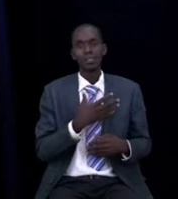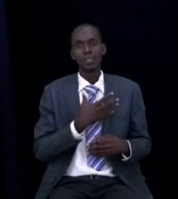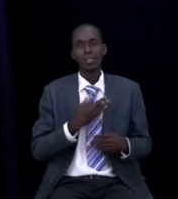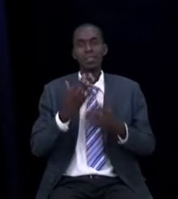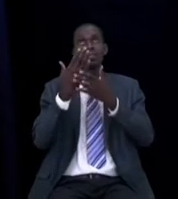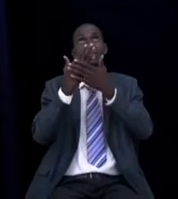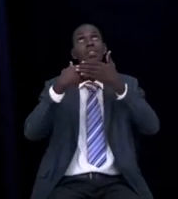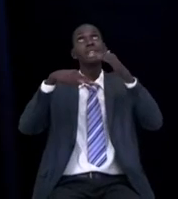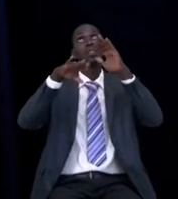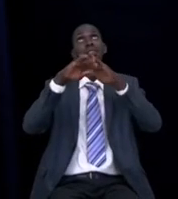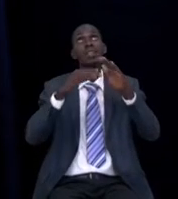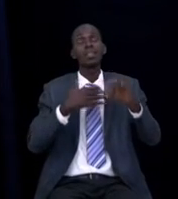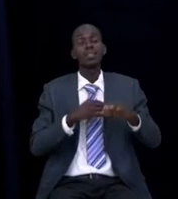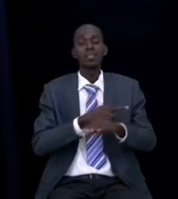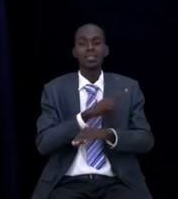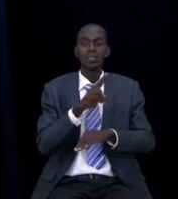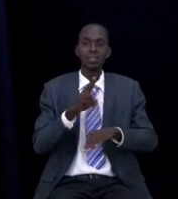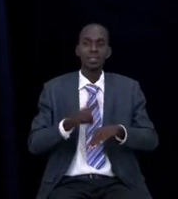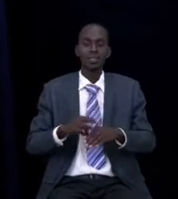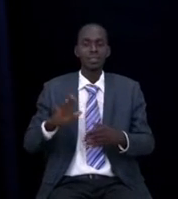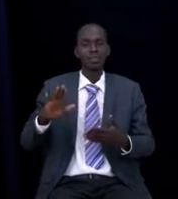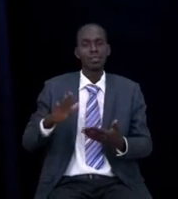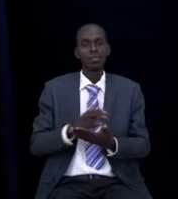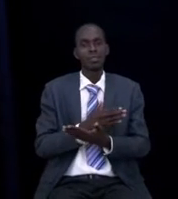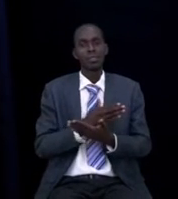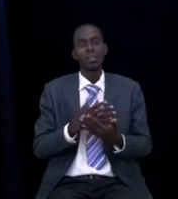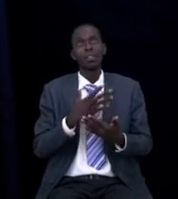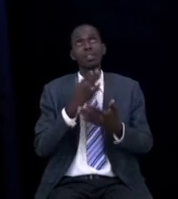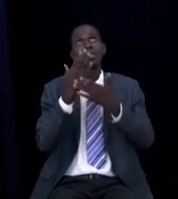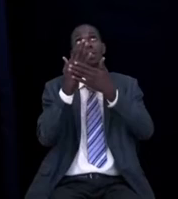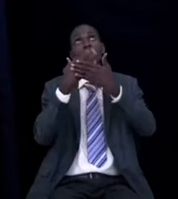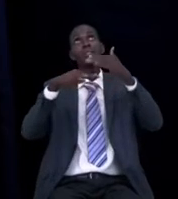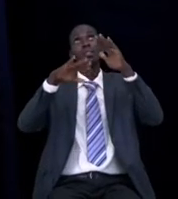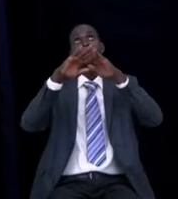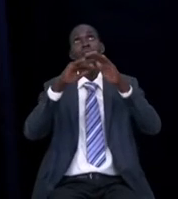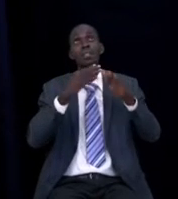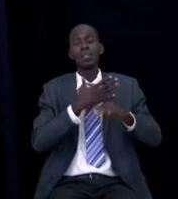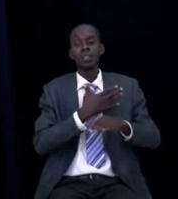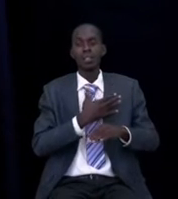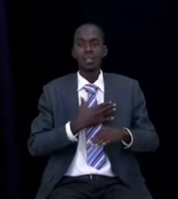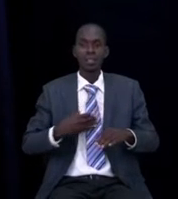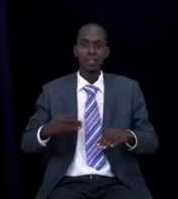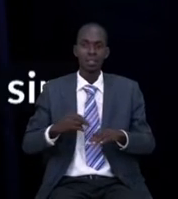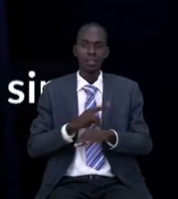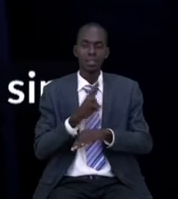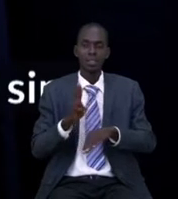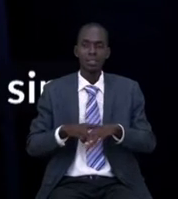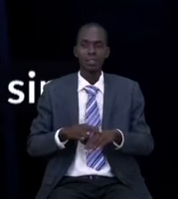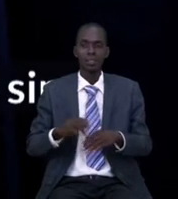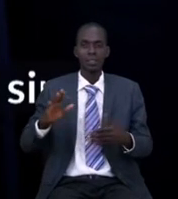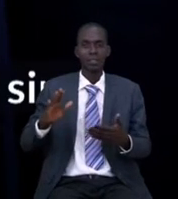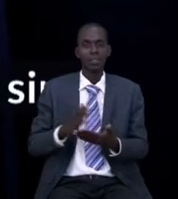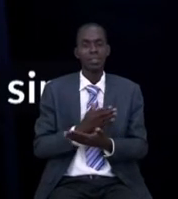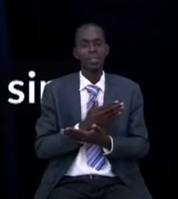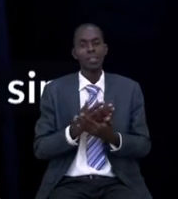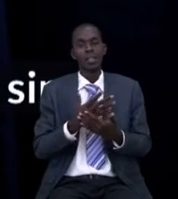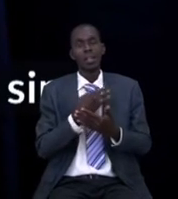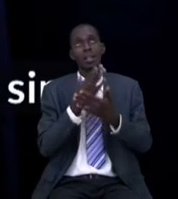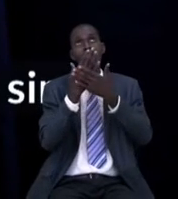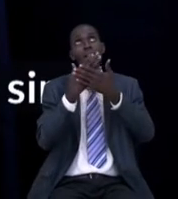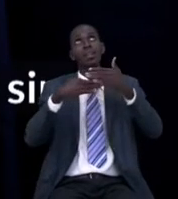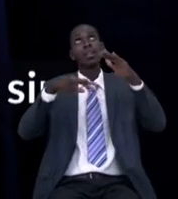heaven and nature sing. Let heaven and nature sing. Let